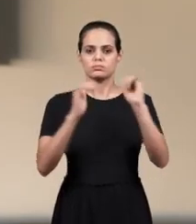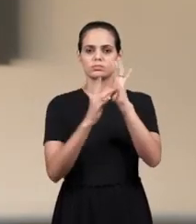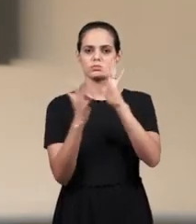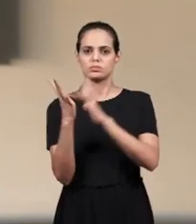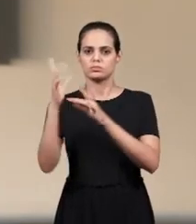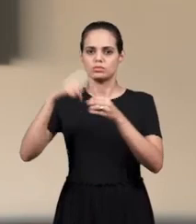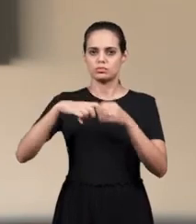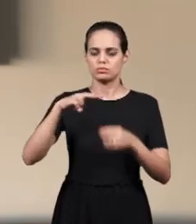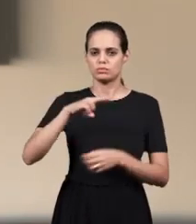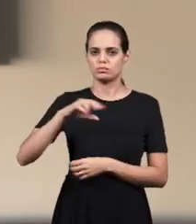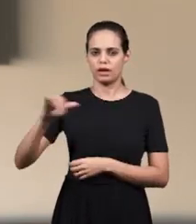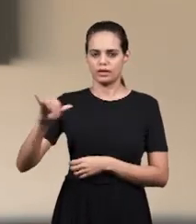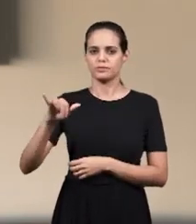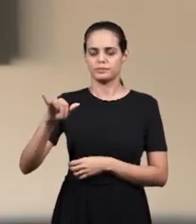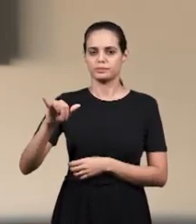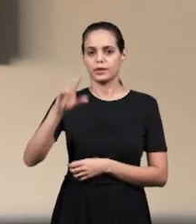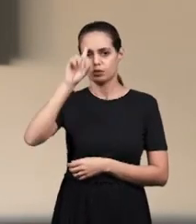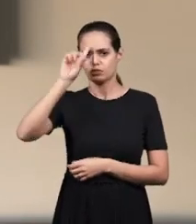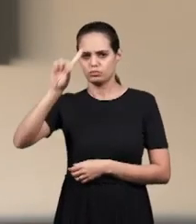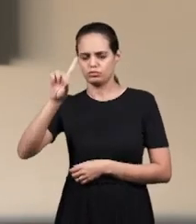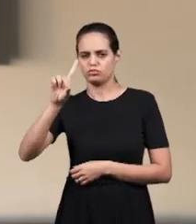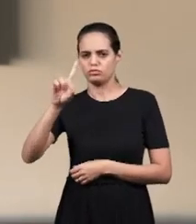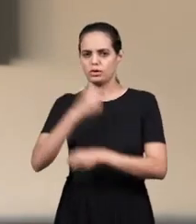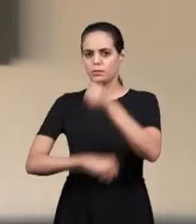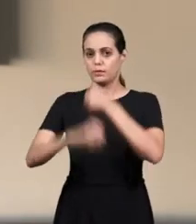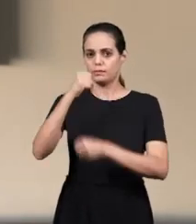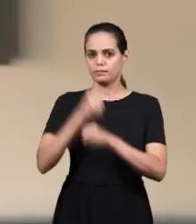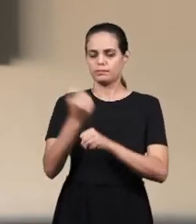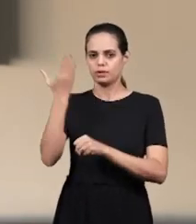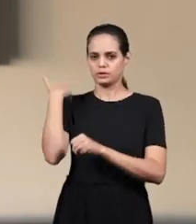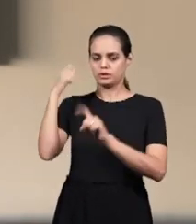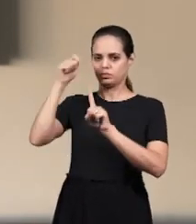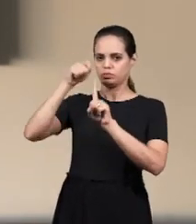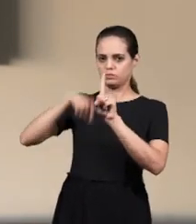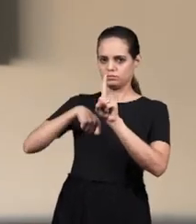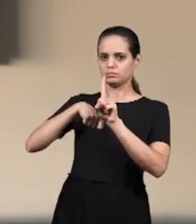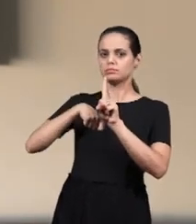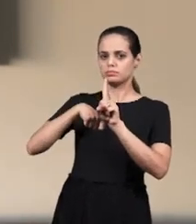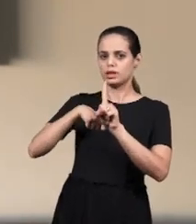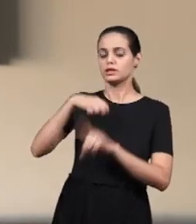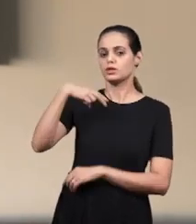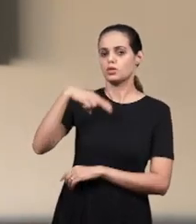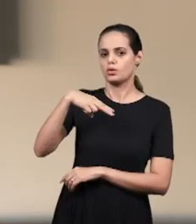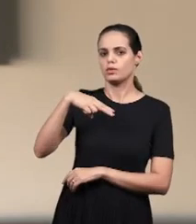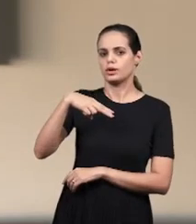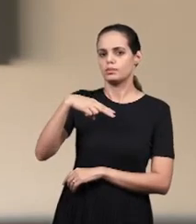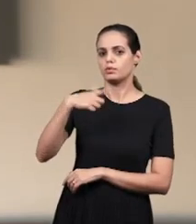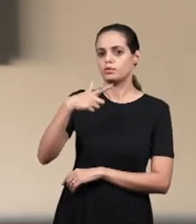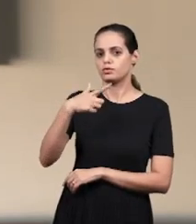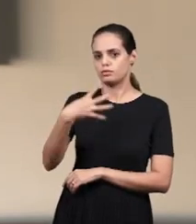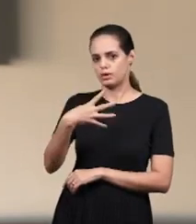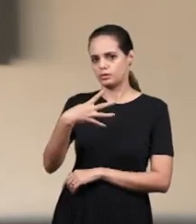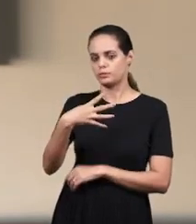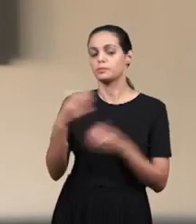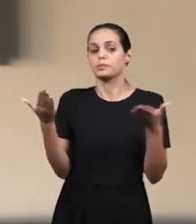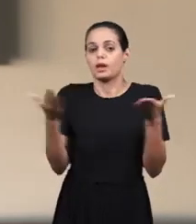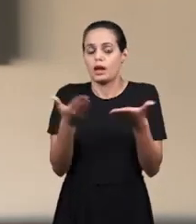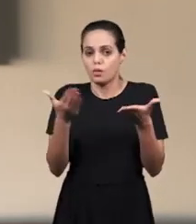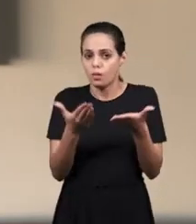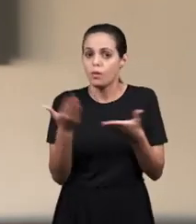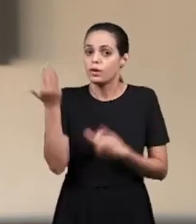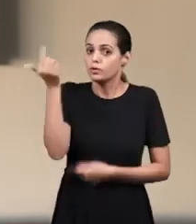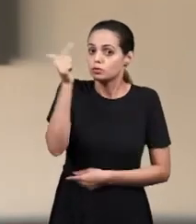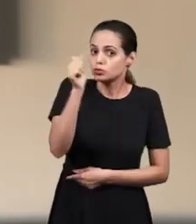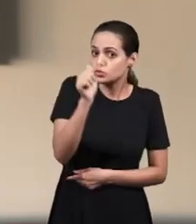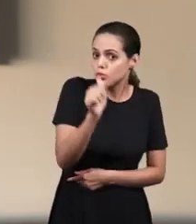2019 a great event, an occasion that we announced the return of the Lord Jesus, and we are reproducing